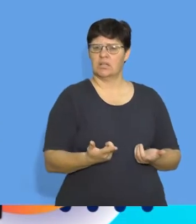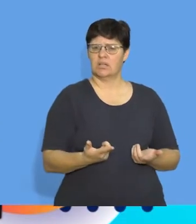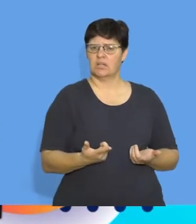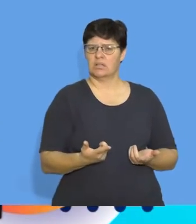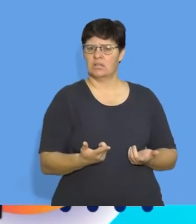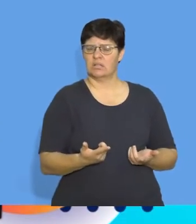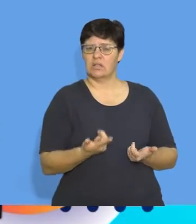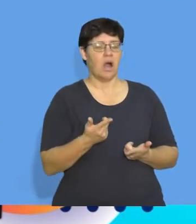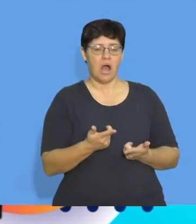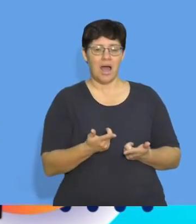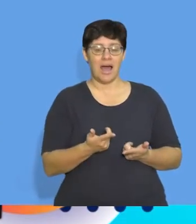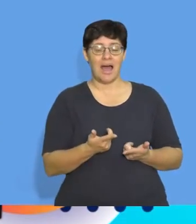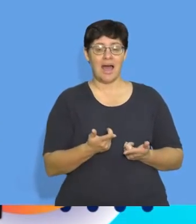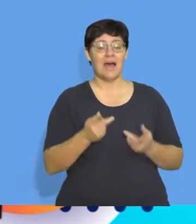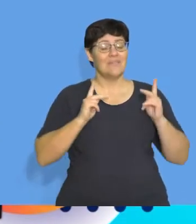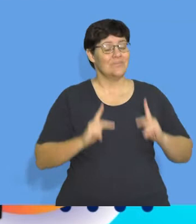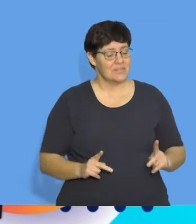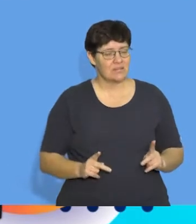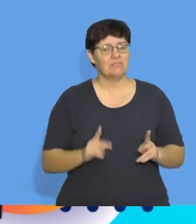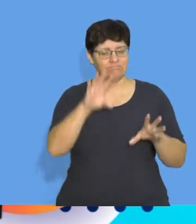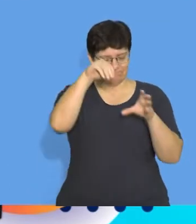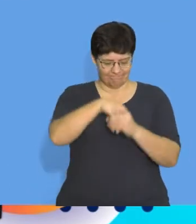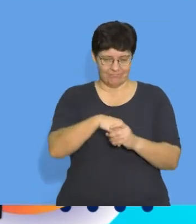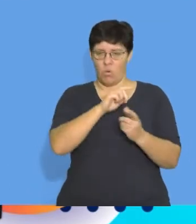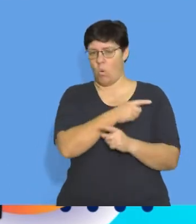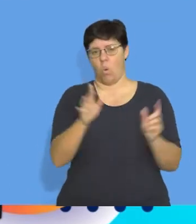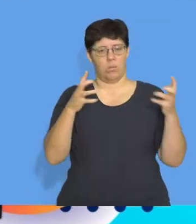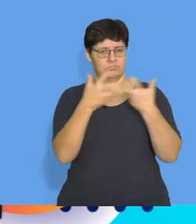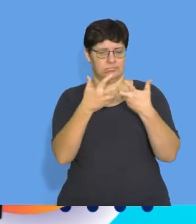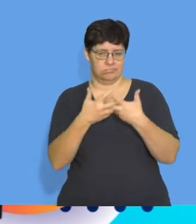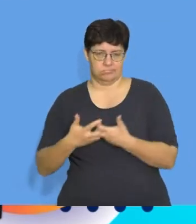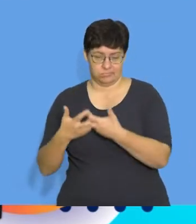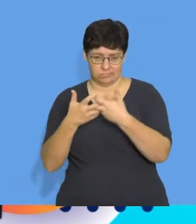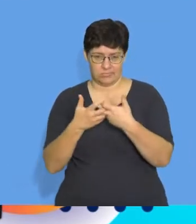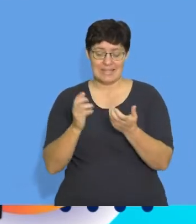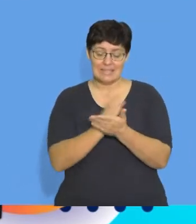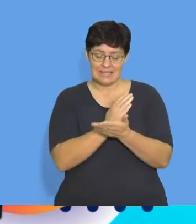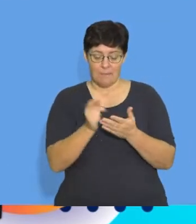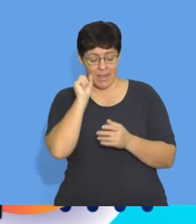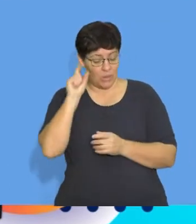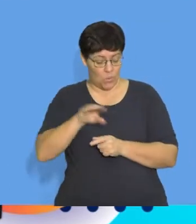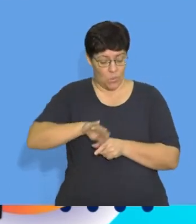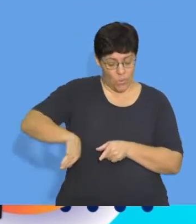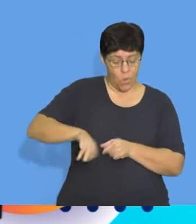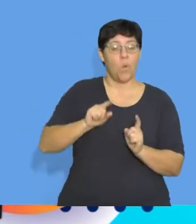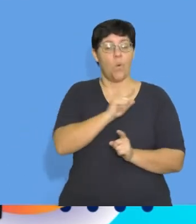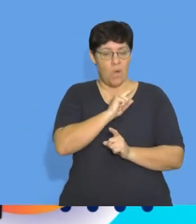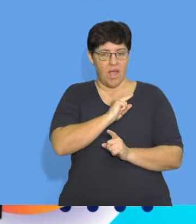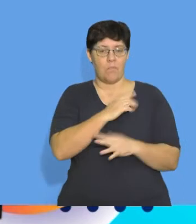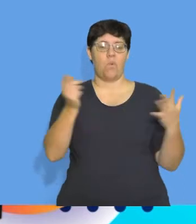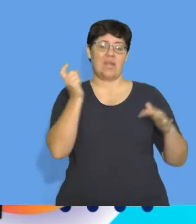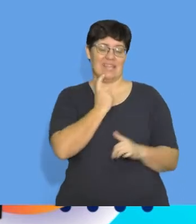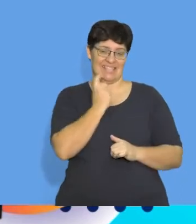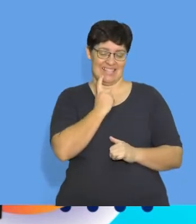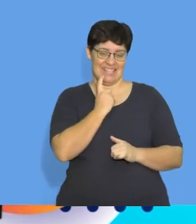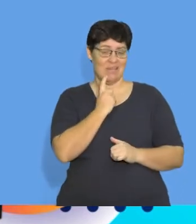all interconnected, okay? We sometimes ignore some parts to make it a bit easier for us.